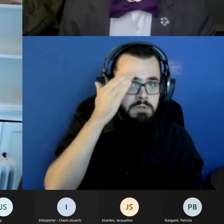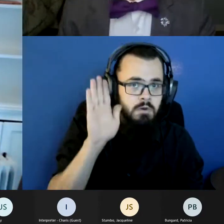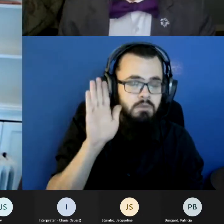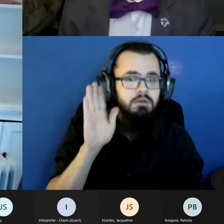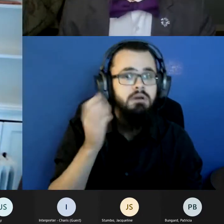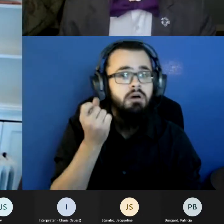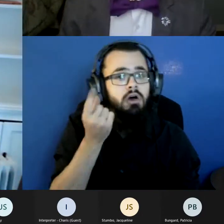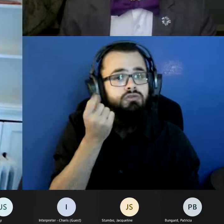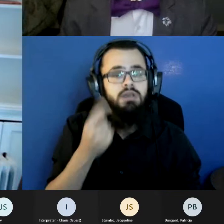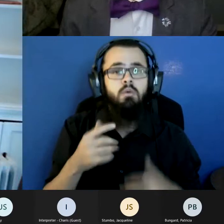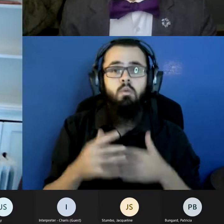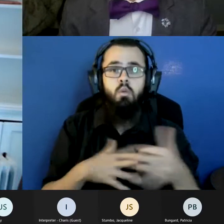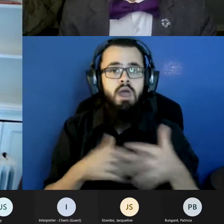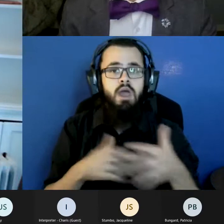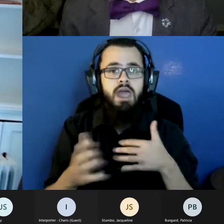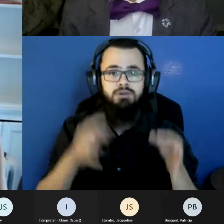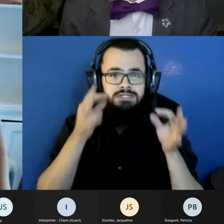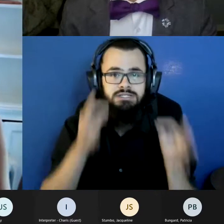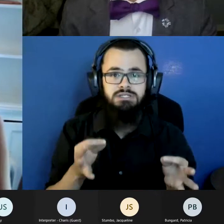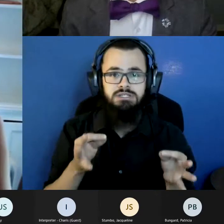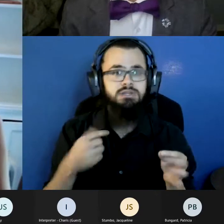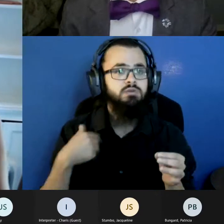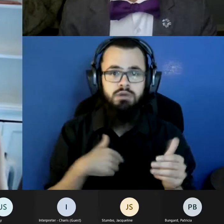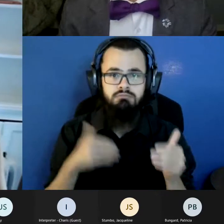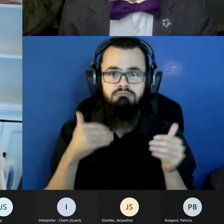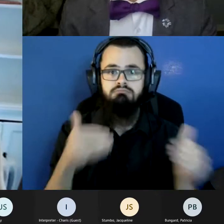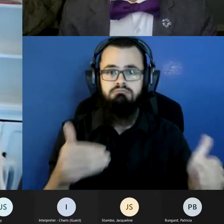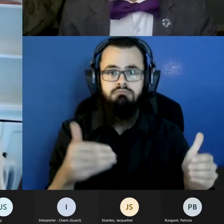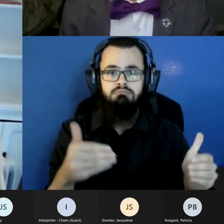decision that we make, and we're trying to balance those.